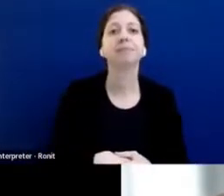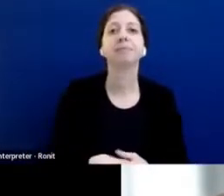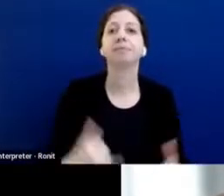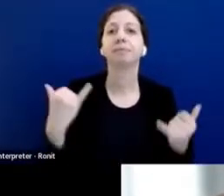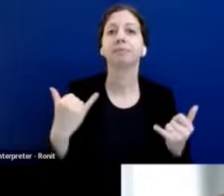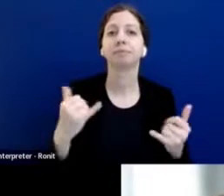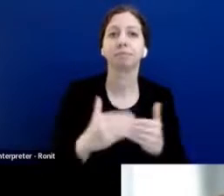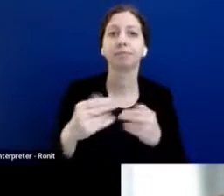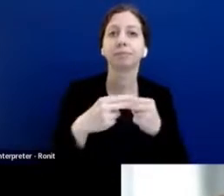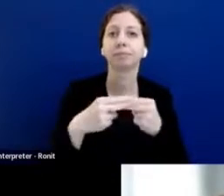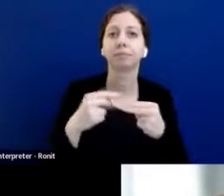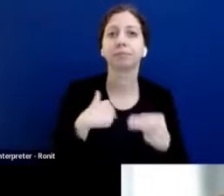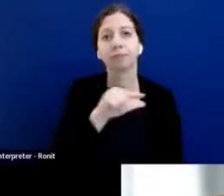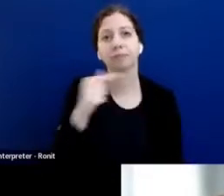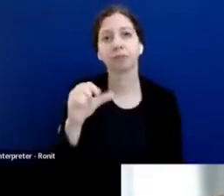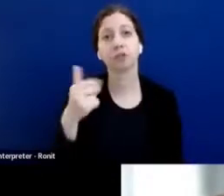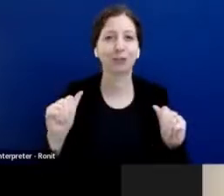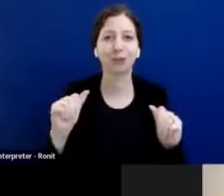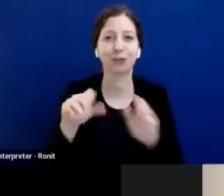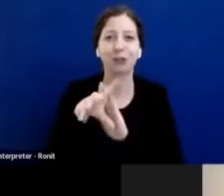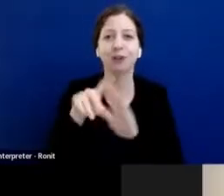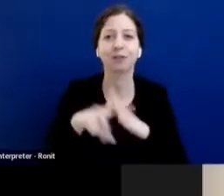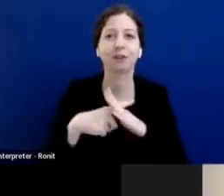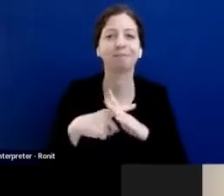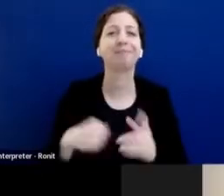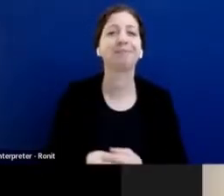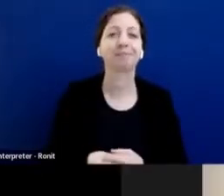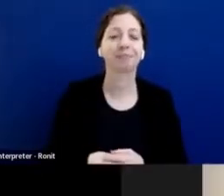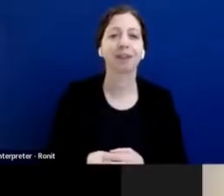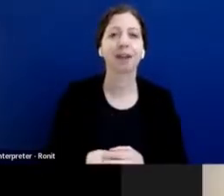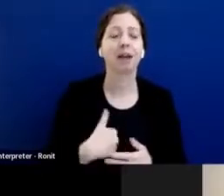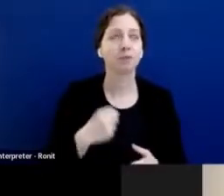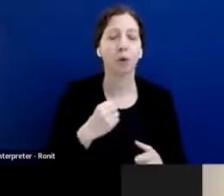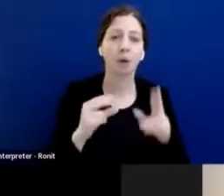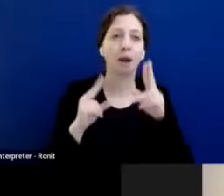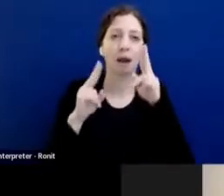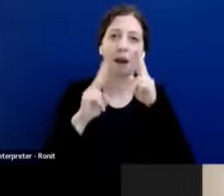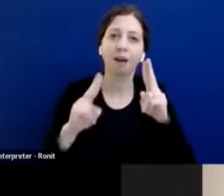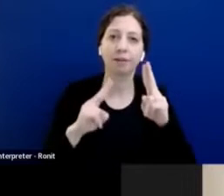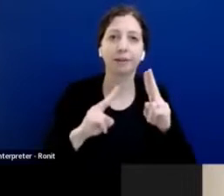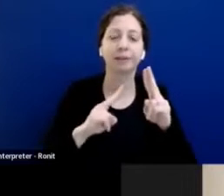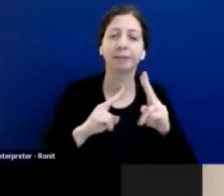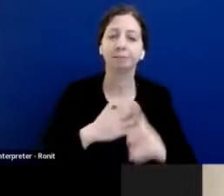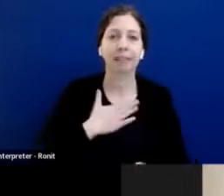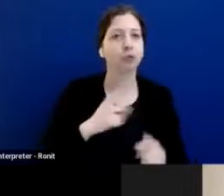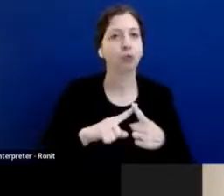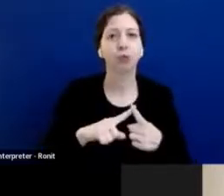the next slide and I'll turn it back over to Sean. So I am so honored and pleased to announce